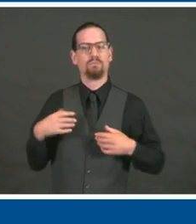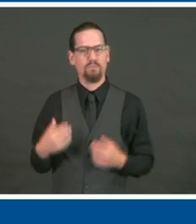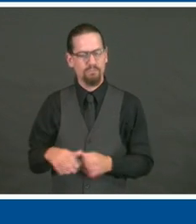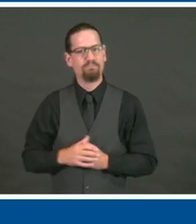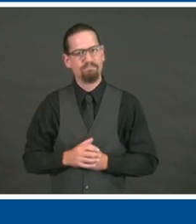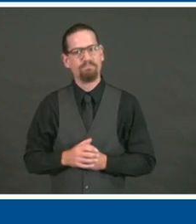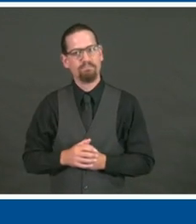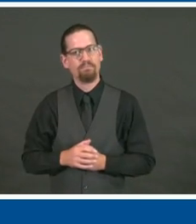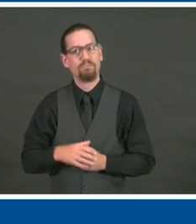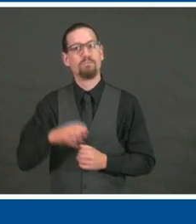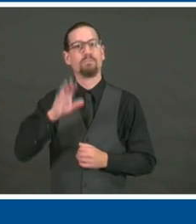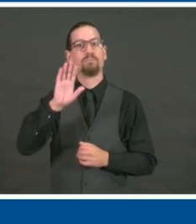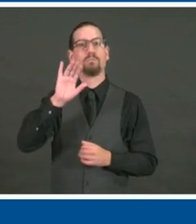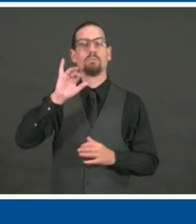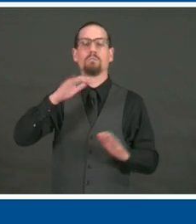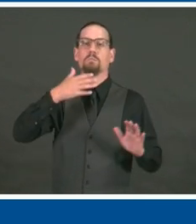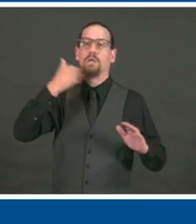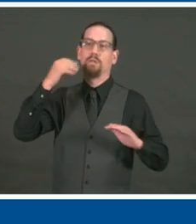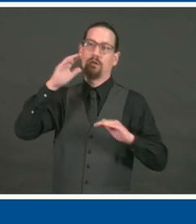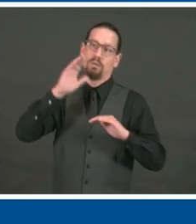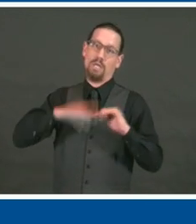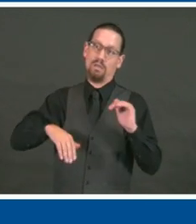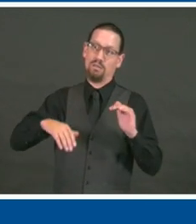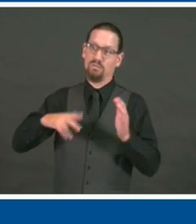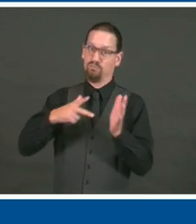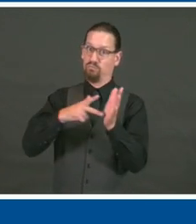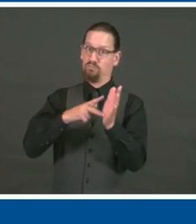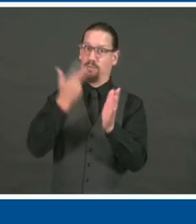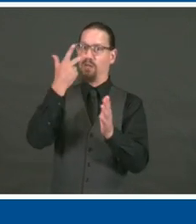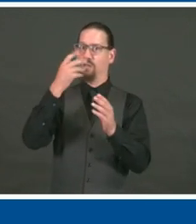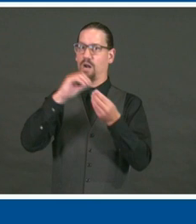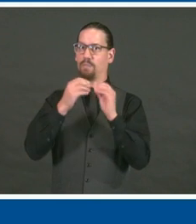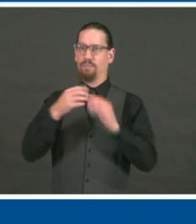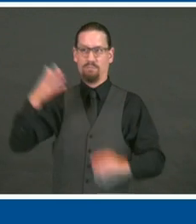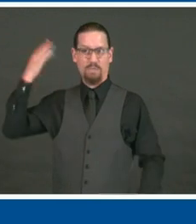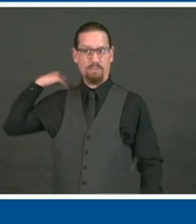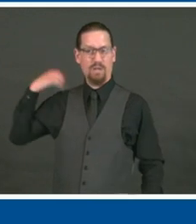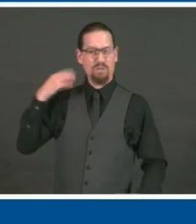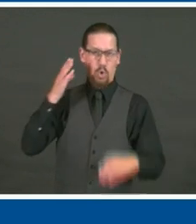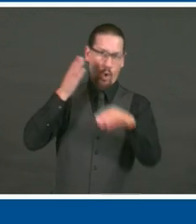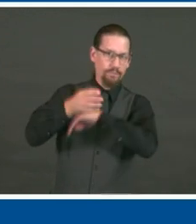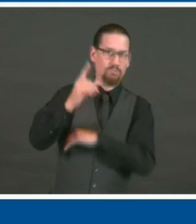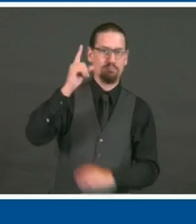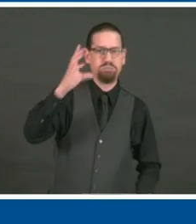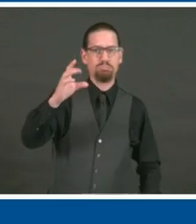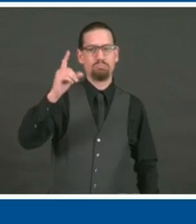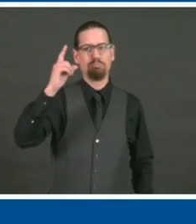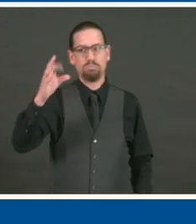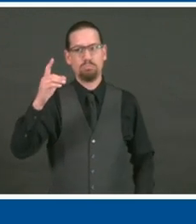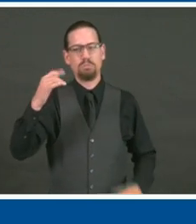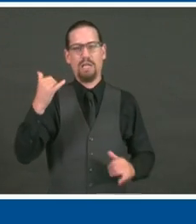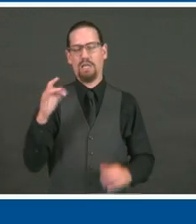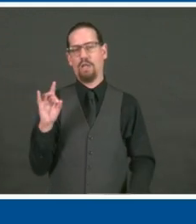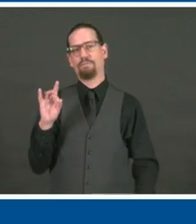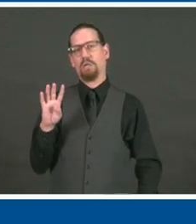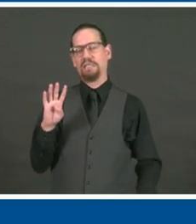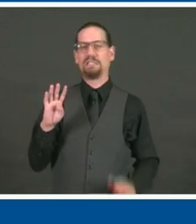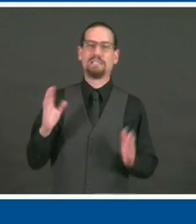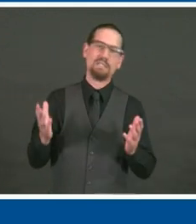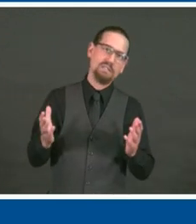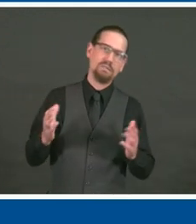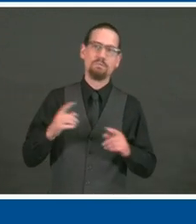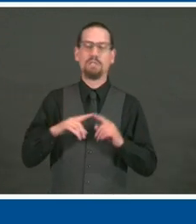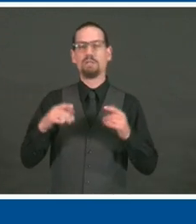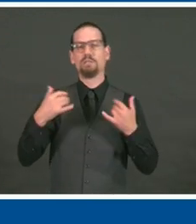certainly better than the triple-digit days we've been having. 84 new cases, and very sadly, another death.